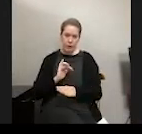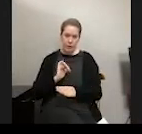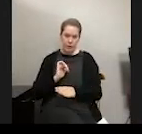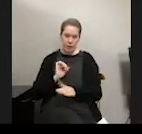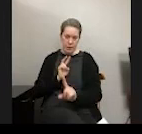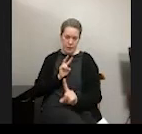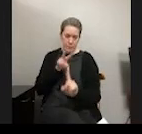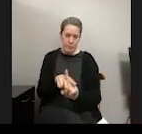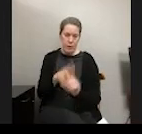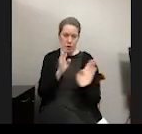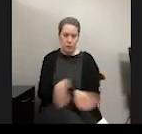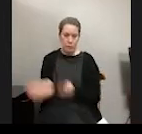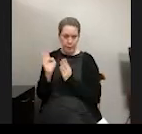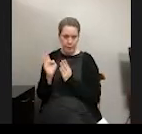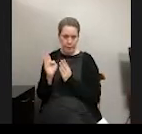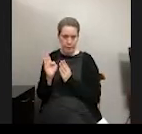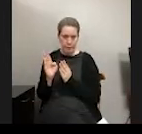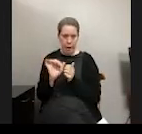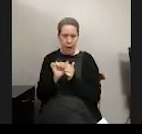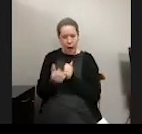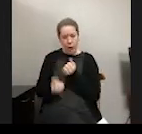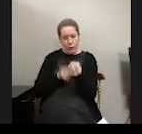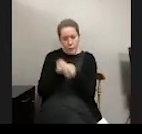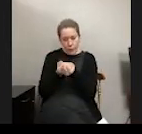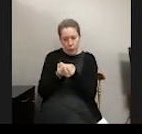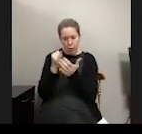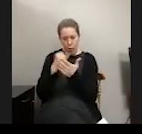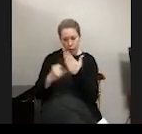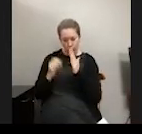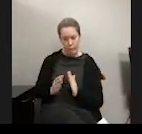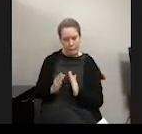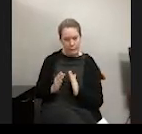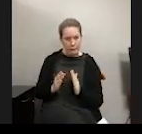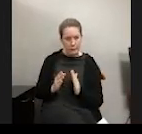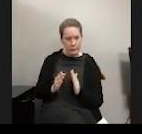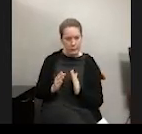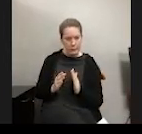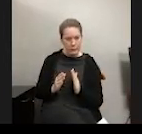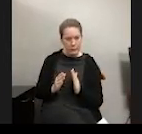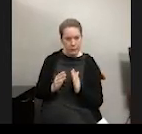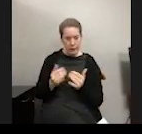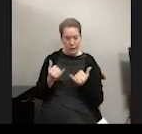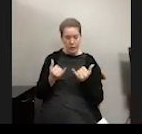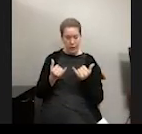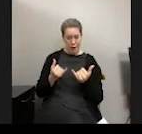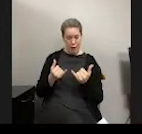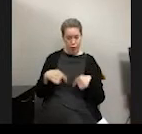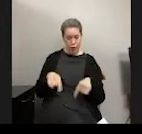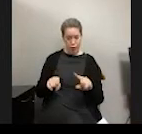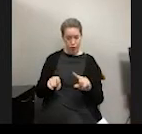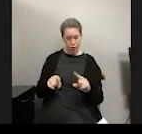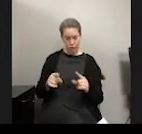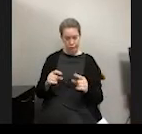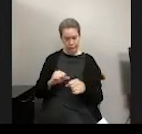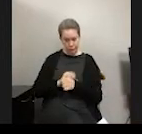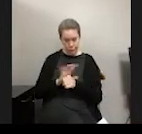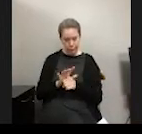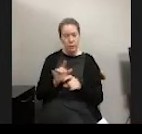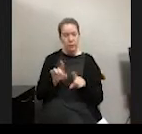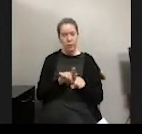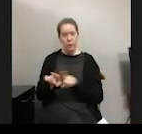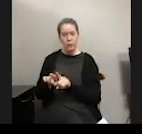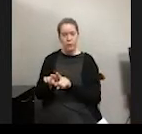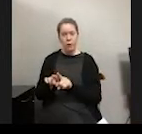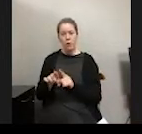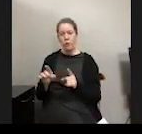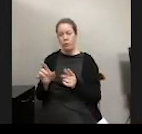more support for artists that we're working with sort of even now in the system that we have? And what are the ways that we can make the entire